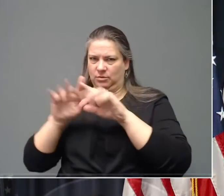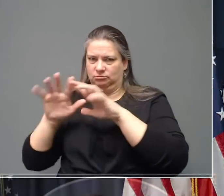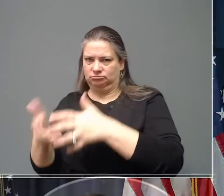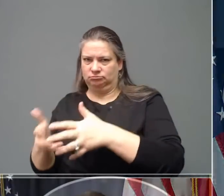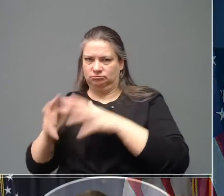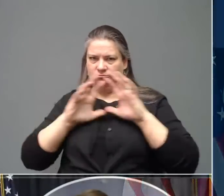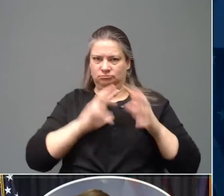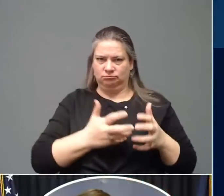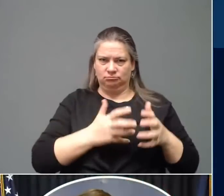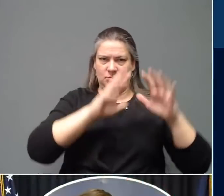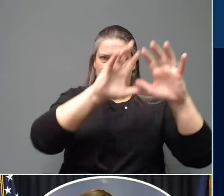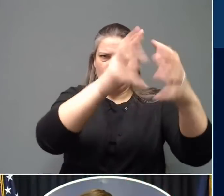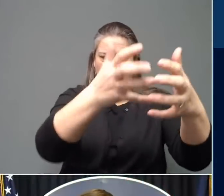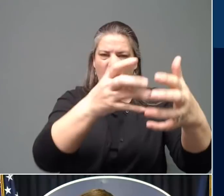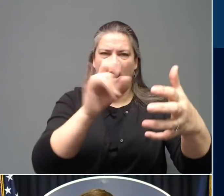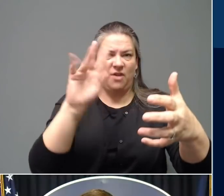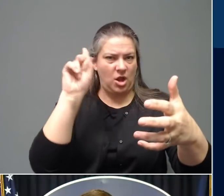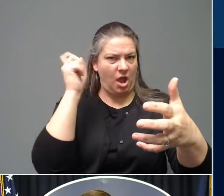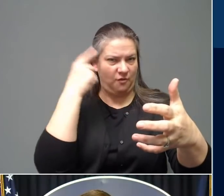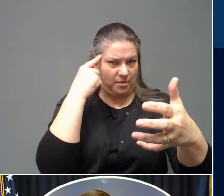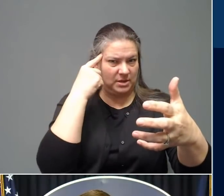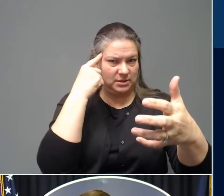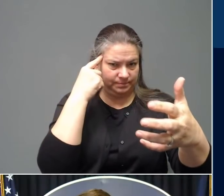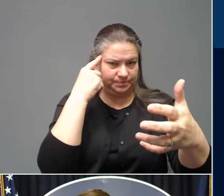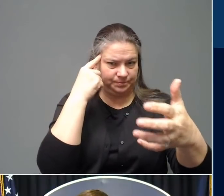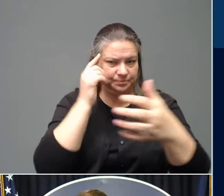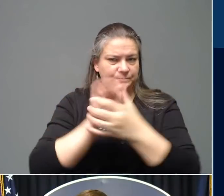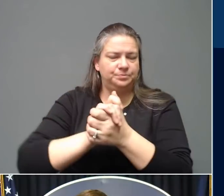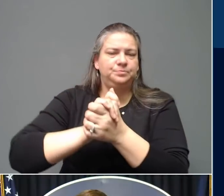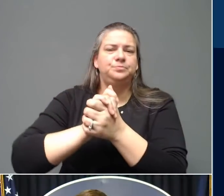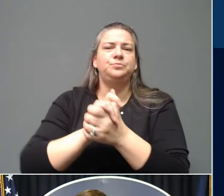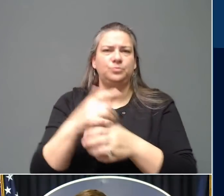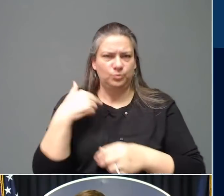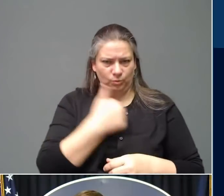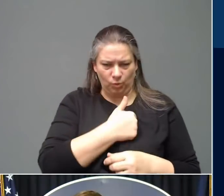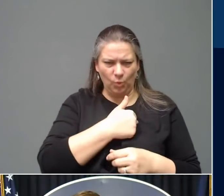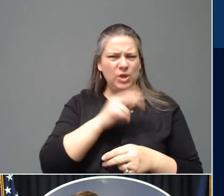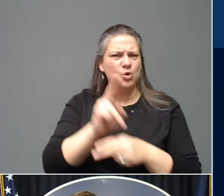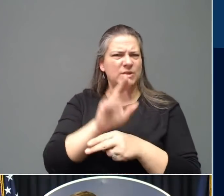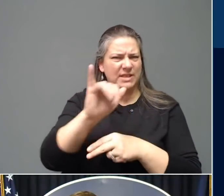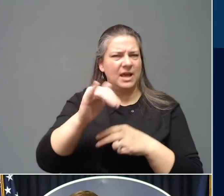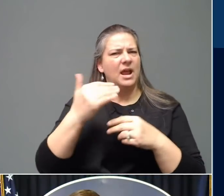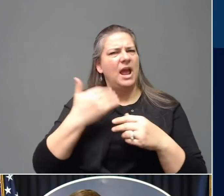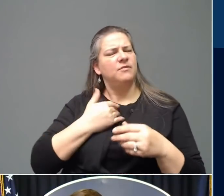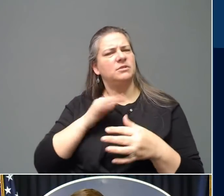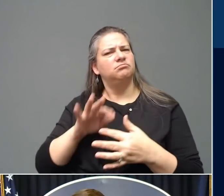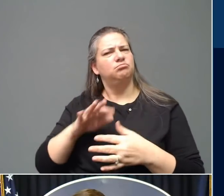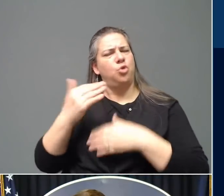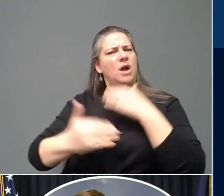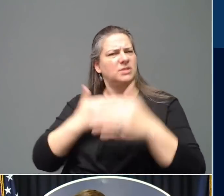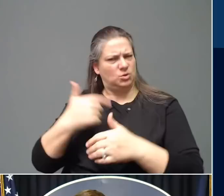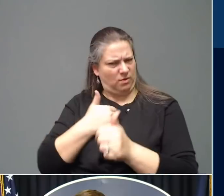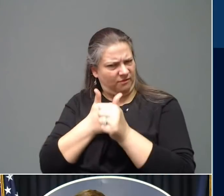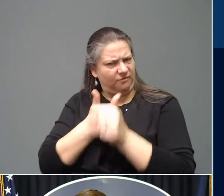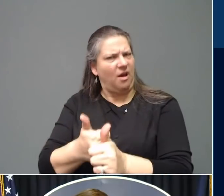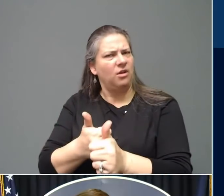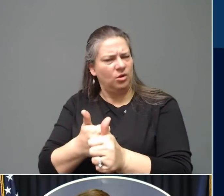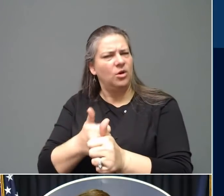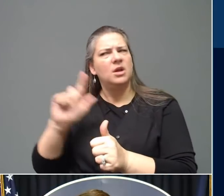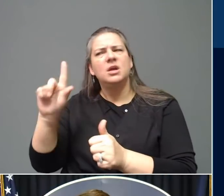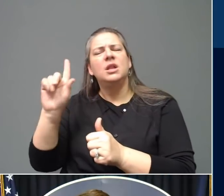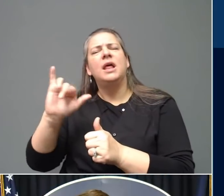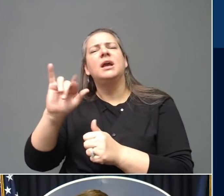been used over 40 times when we have gone to committee hearings. That's when our experts, including Dr. Stack, go. They